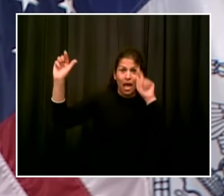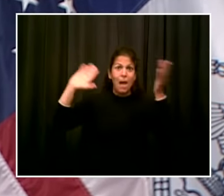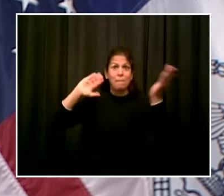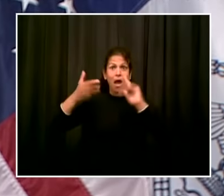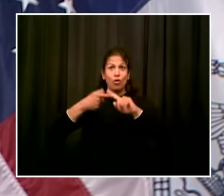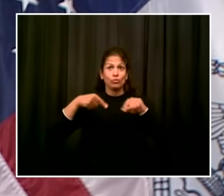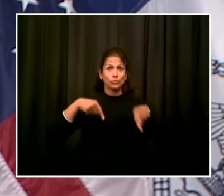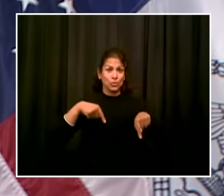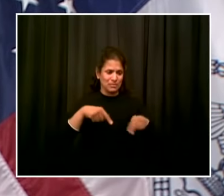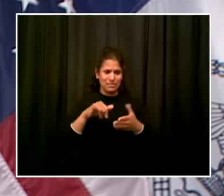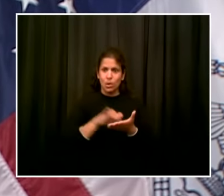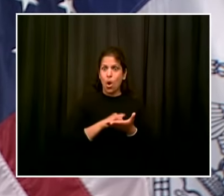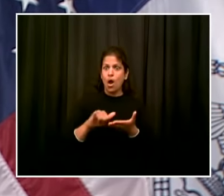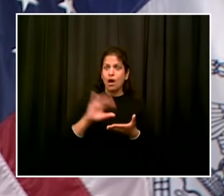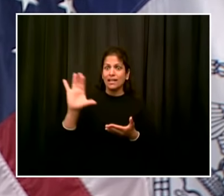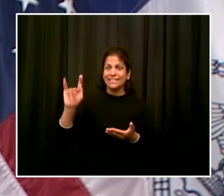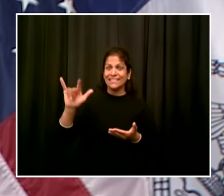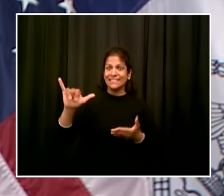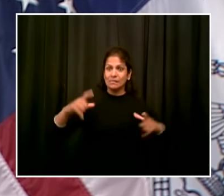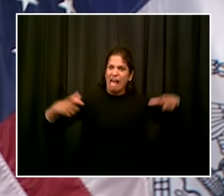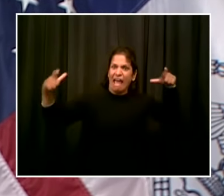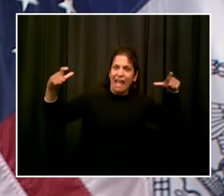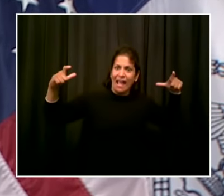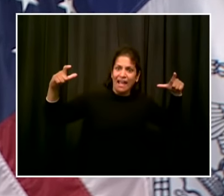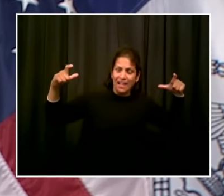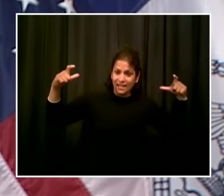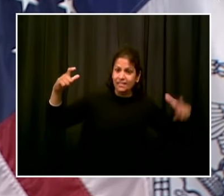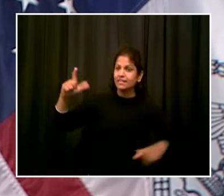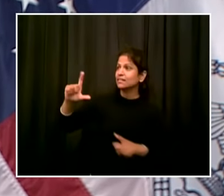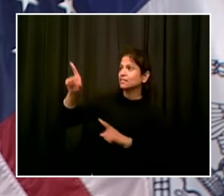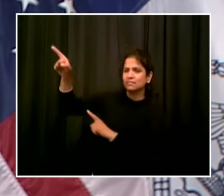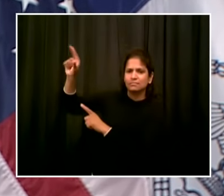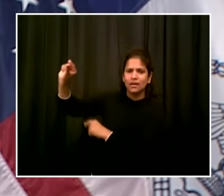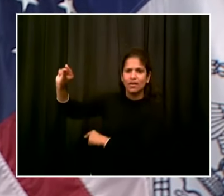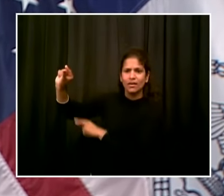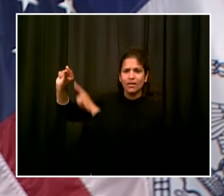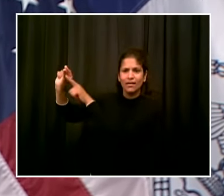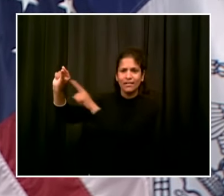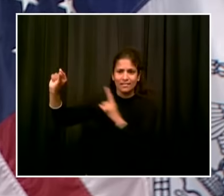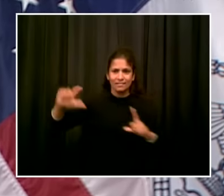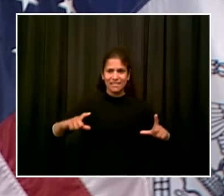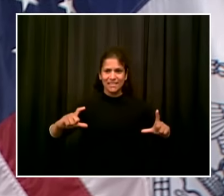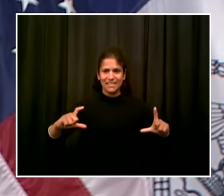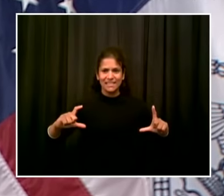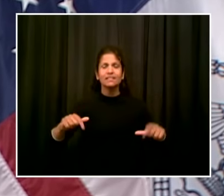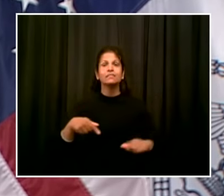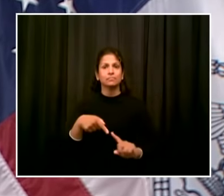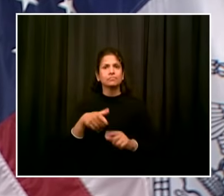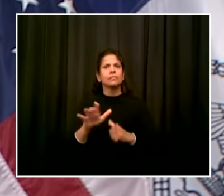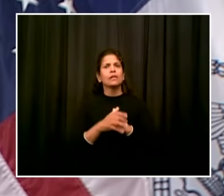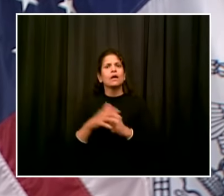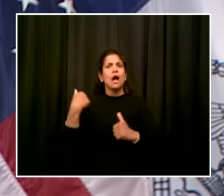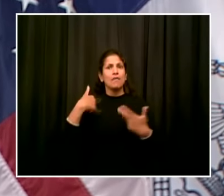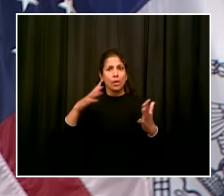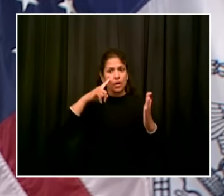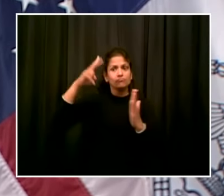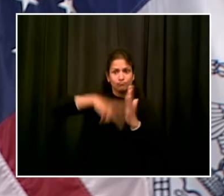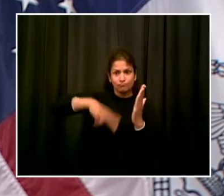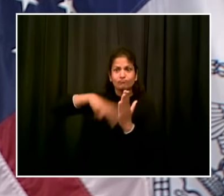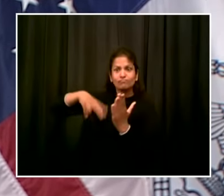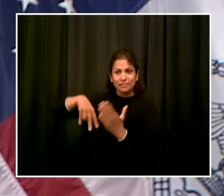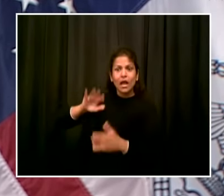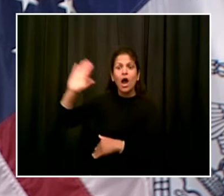those reports, and I know our health leadership have seen those reports, I would say that's not on the front burner right now. We're going to see how things go and see